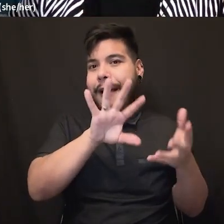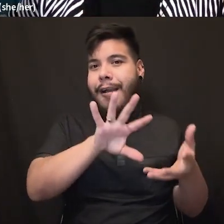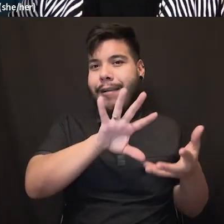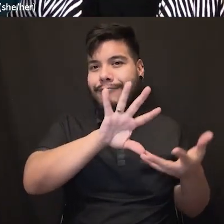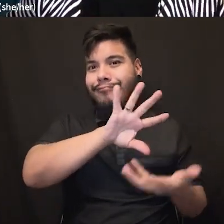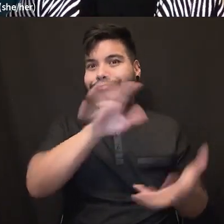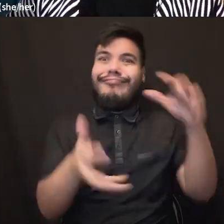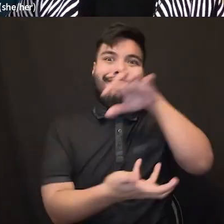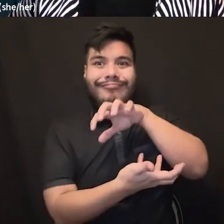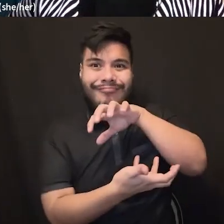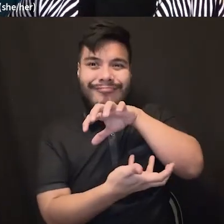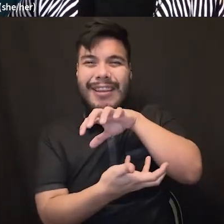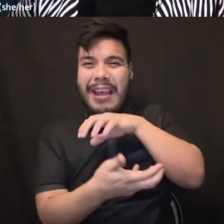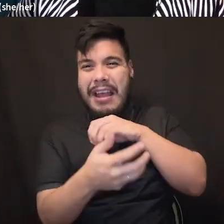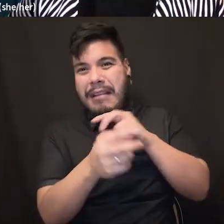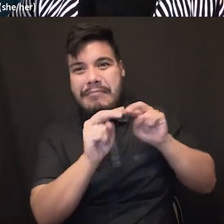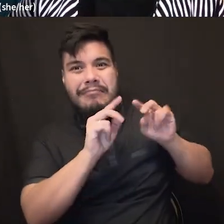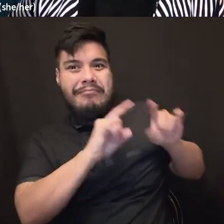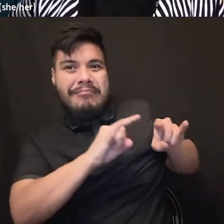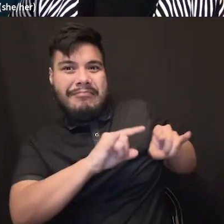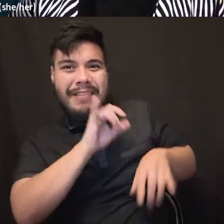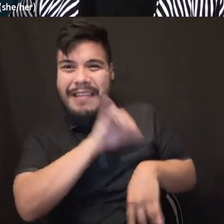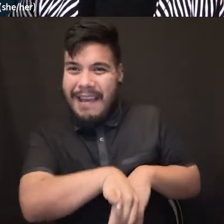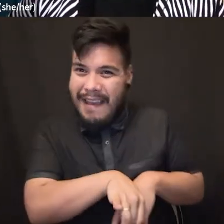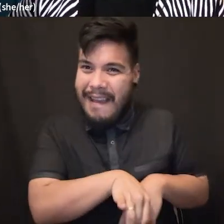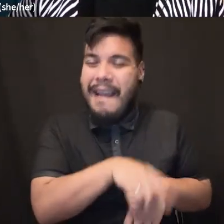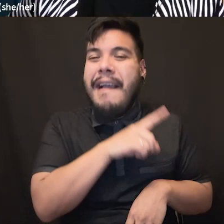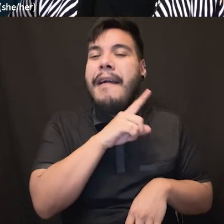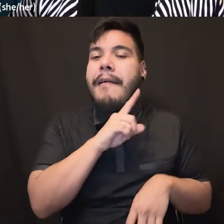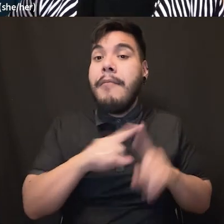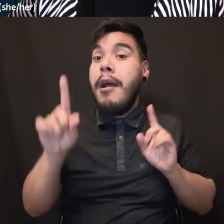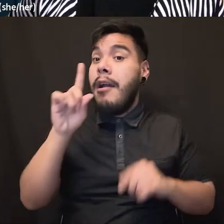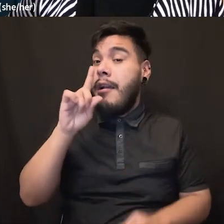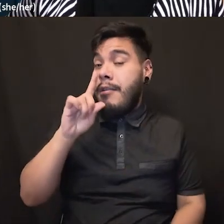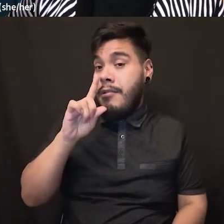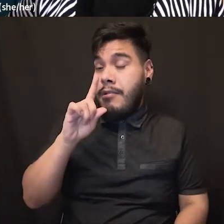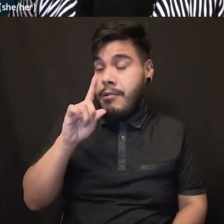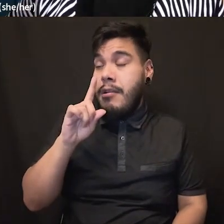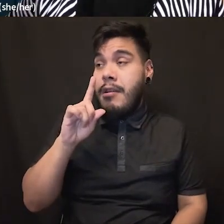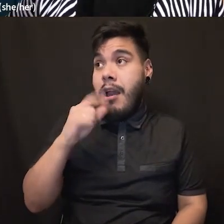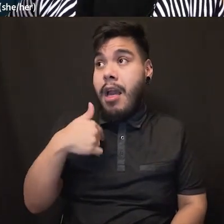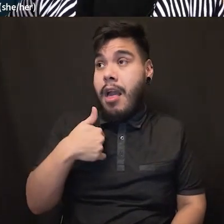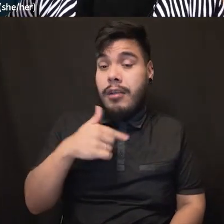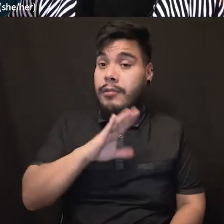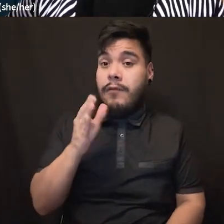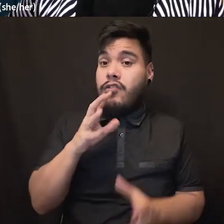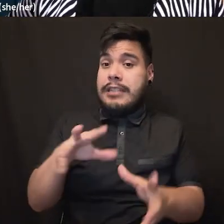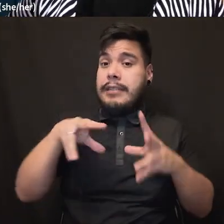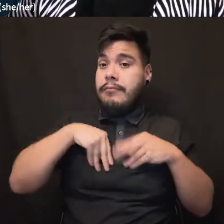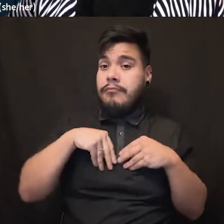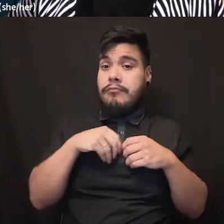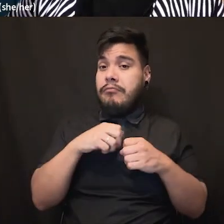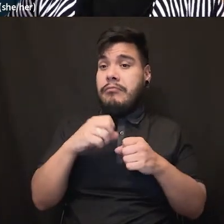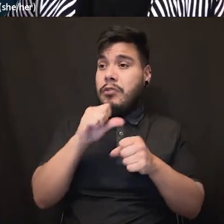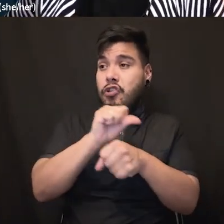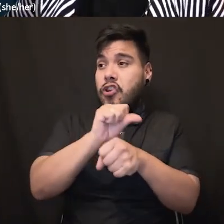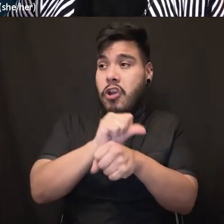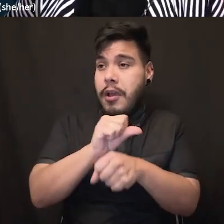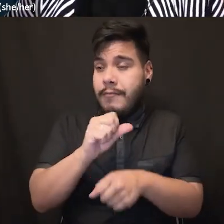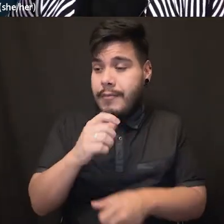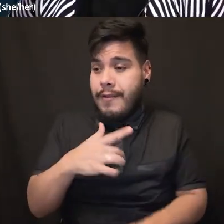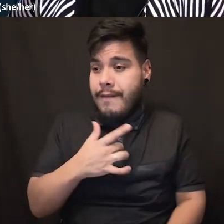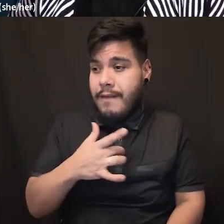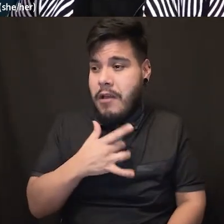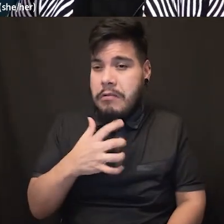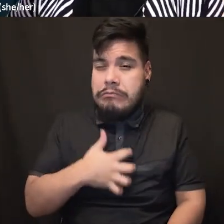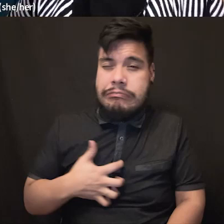them in some ways. But no, I've never had to take a job that felt like gross